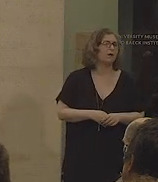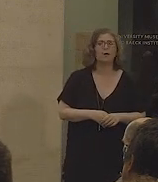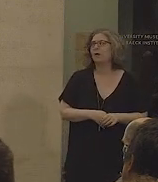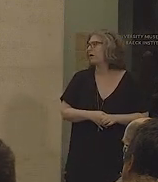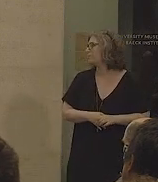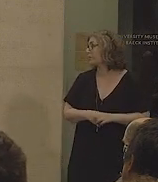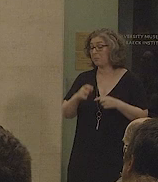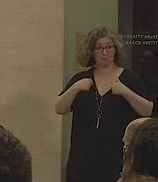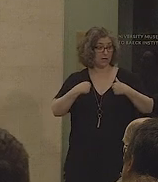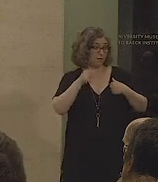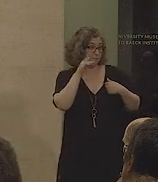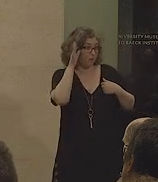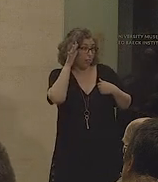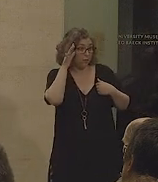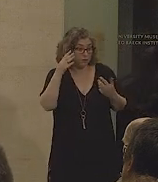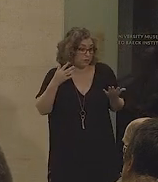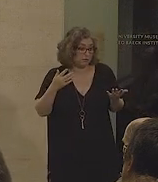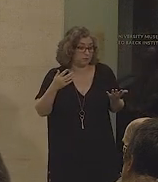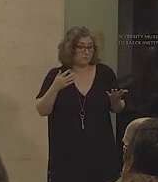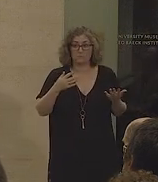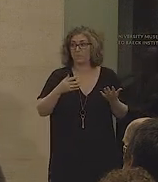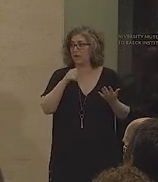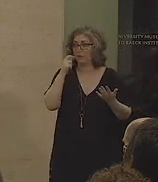I, as a parent also, I can't, you know, I